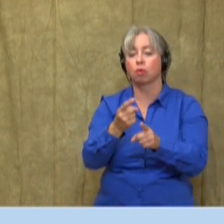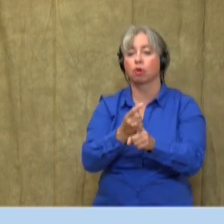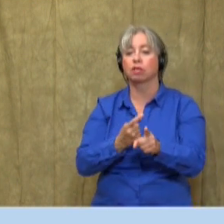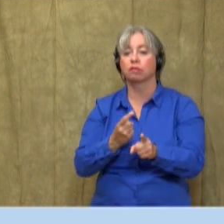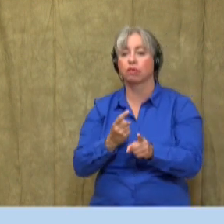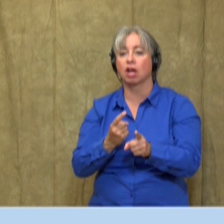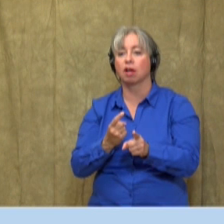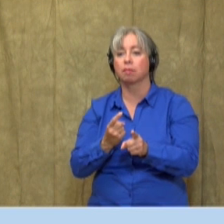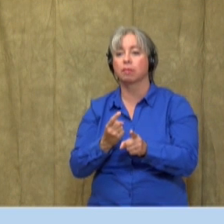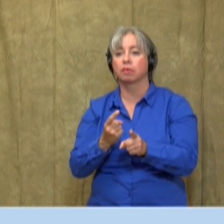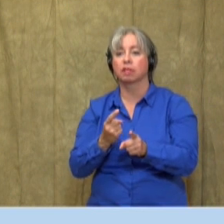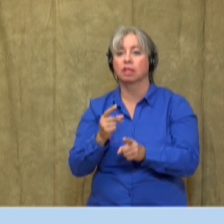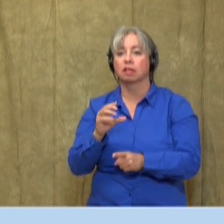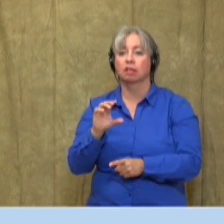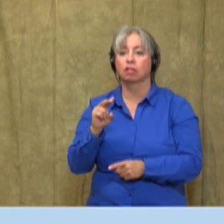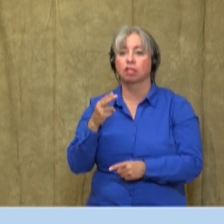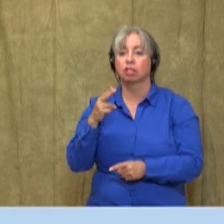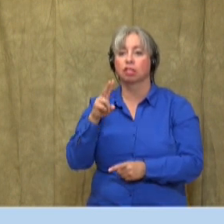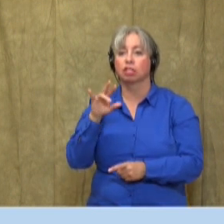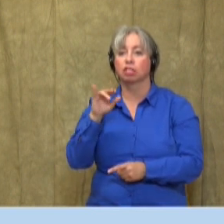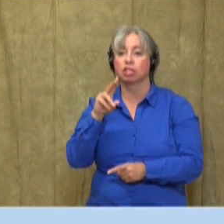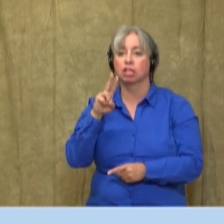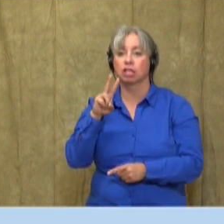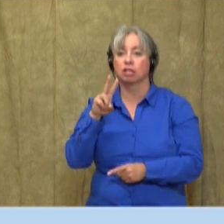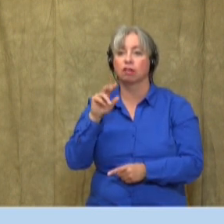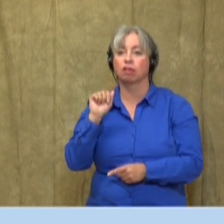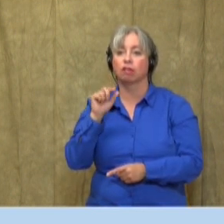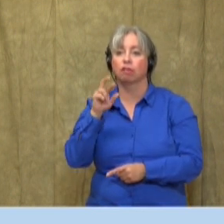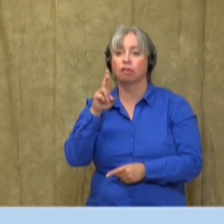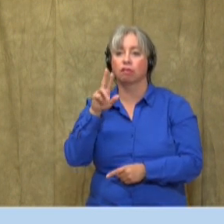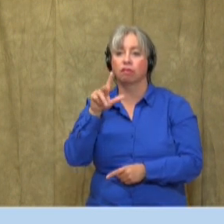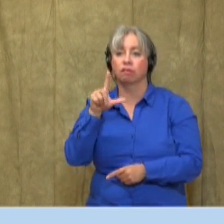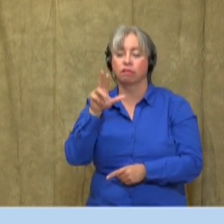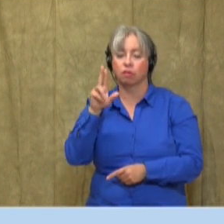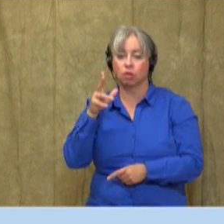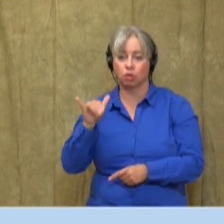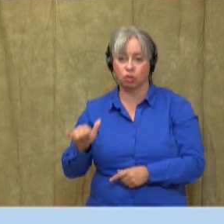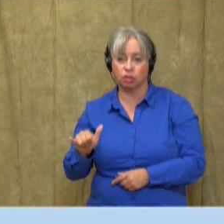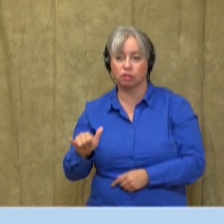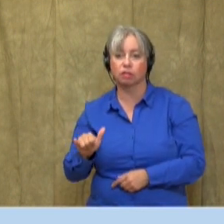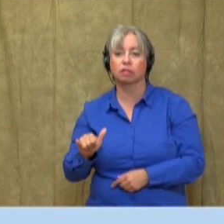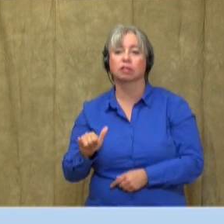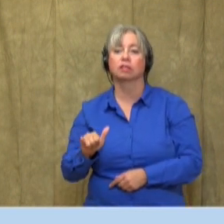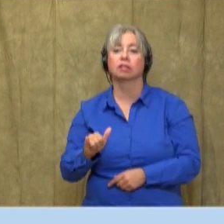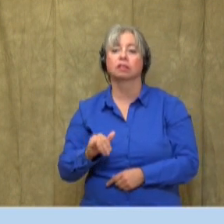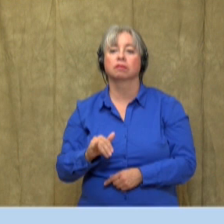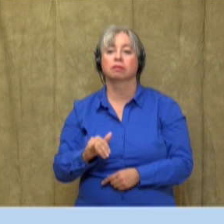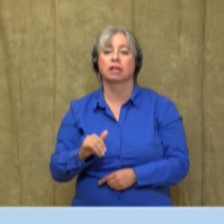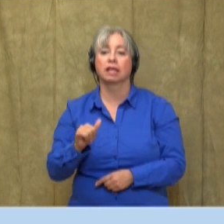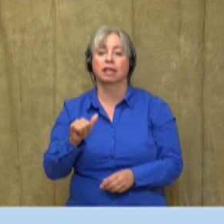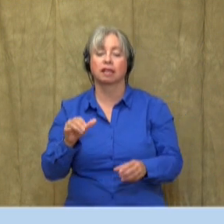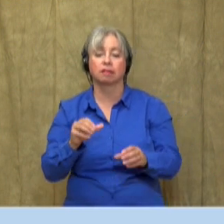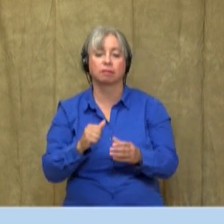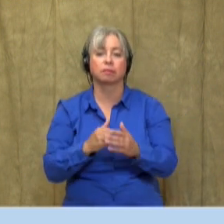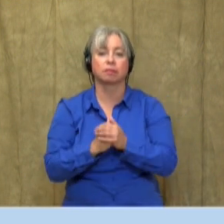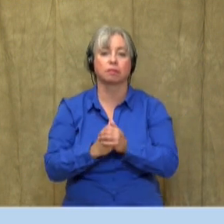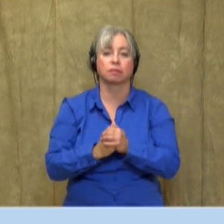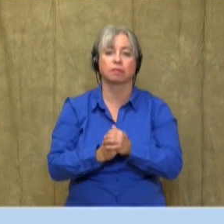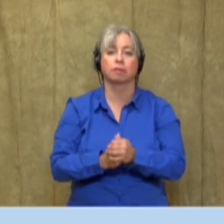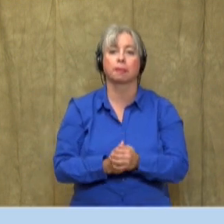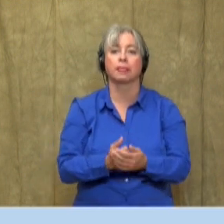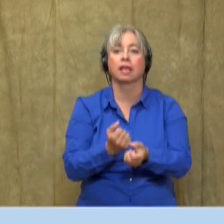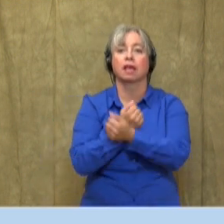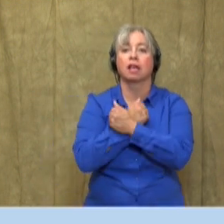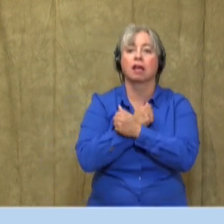wrong. So it was actually a 10 commandments of the Knight's Code. Love the Lord your God with all your heart, soul, mind, and strength, because the church